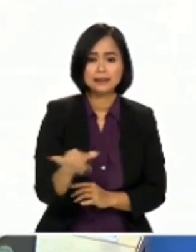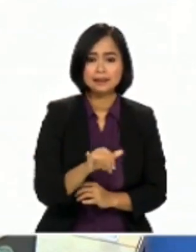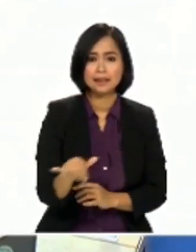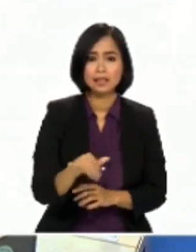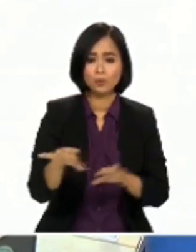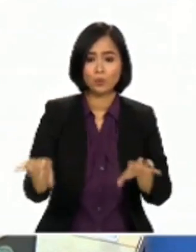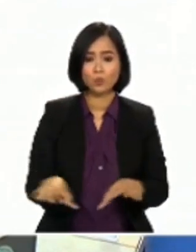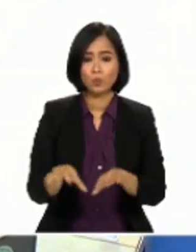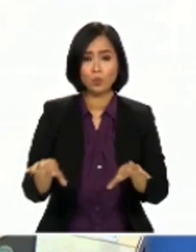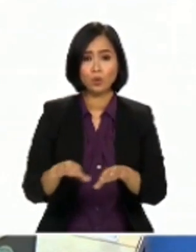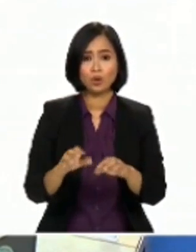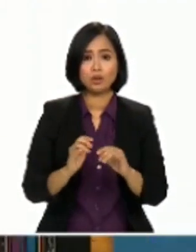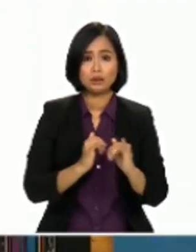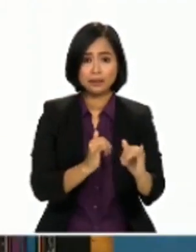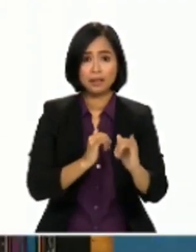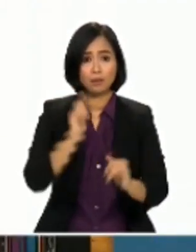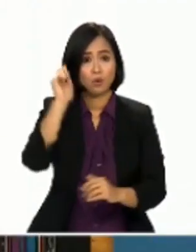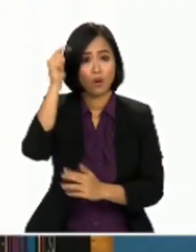in government,